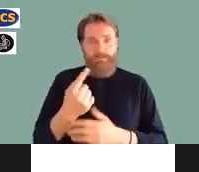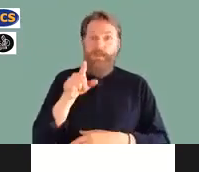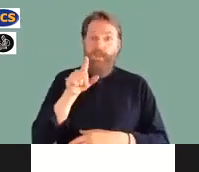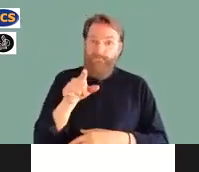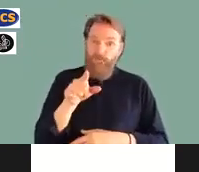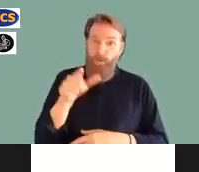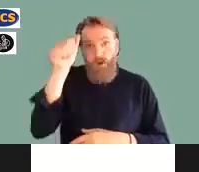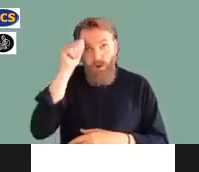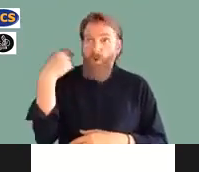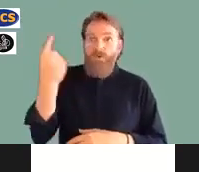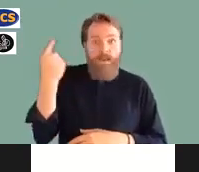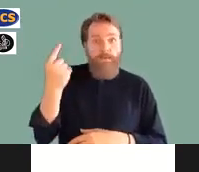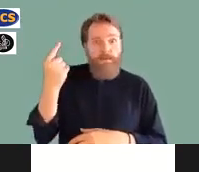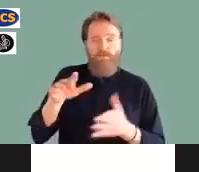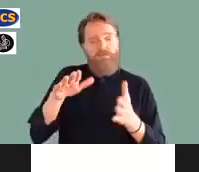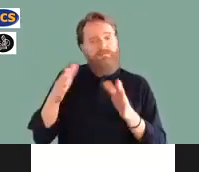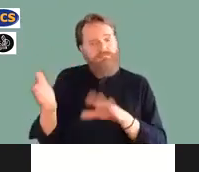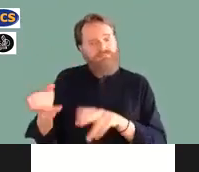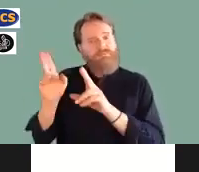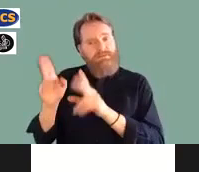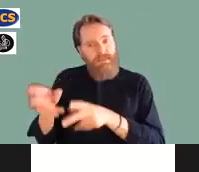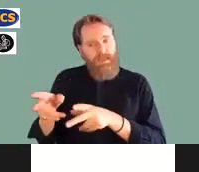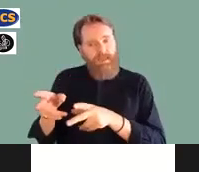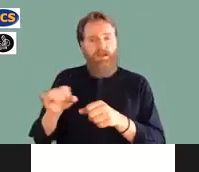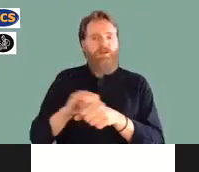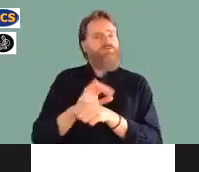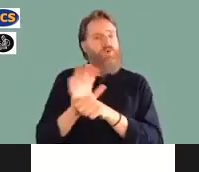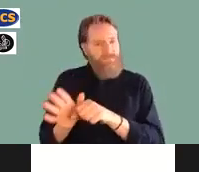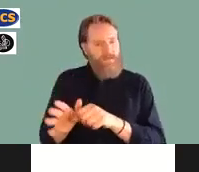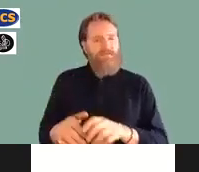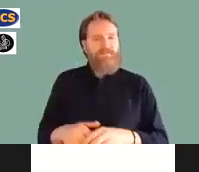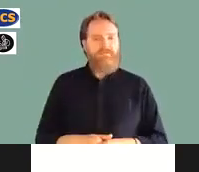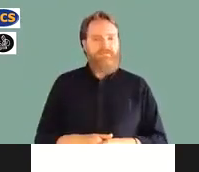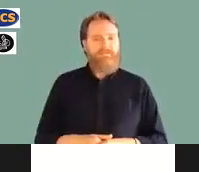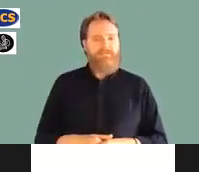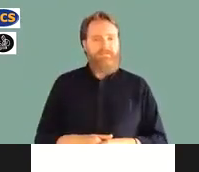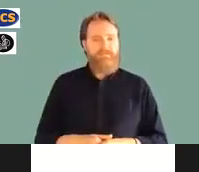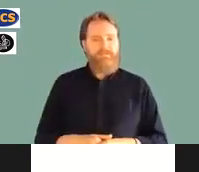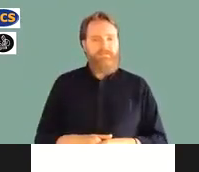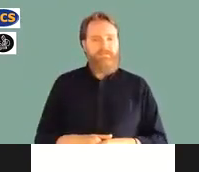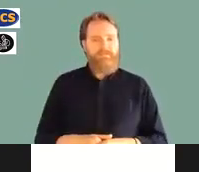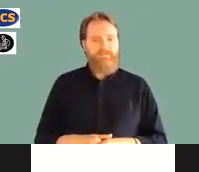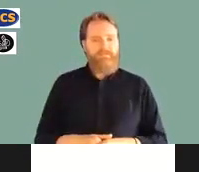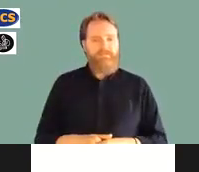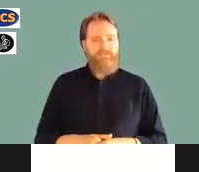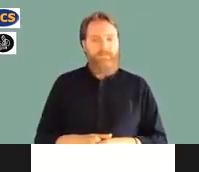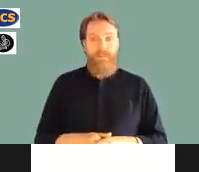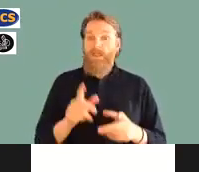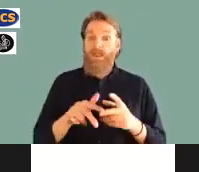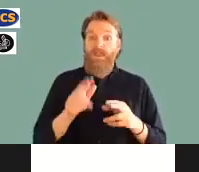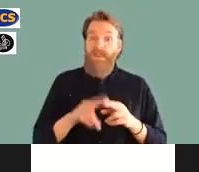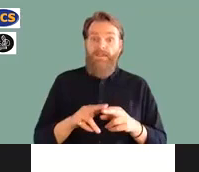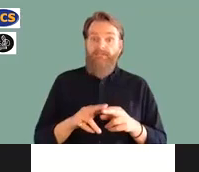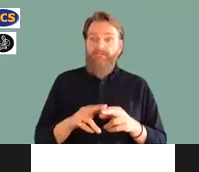somebody to coronavirus during this period. But if we haven't lost somebody close, we've lost somebody